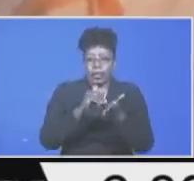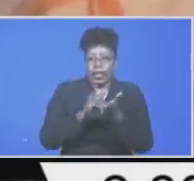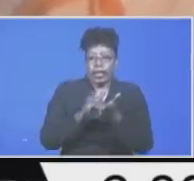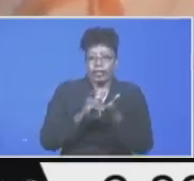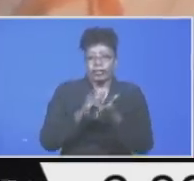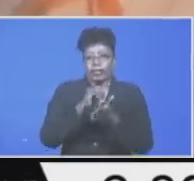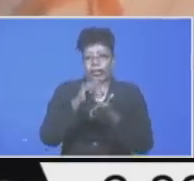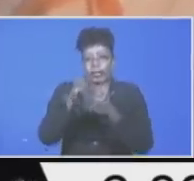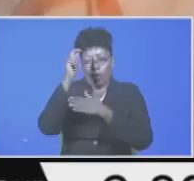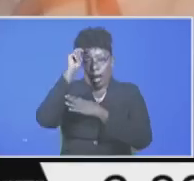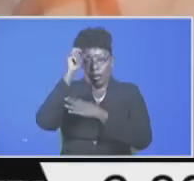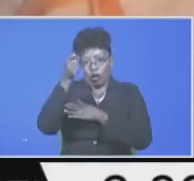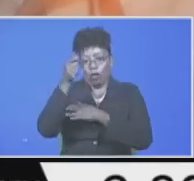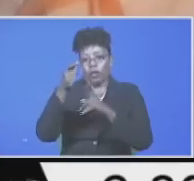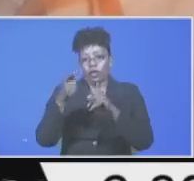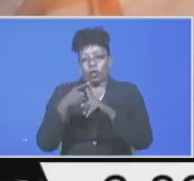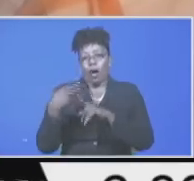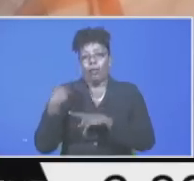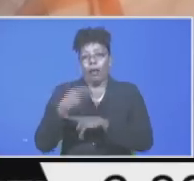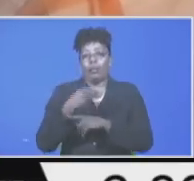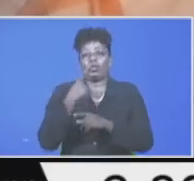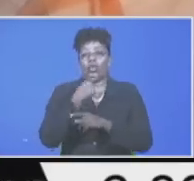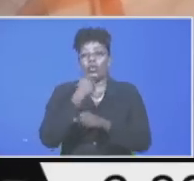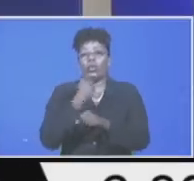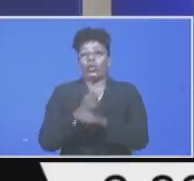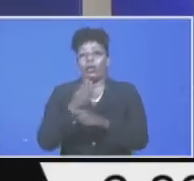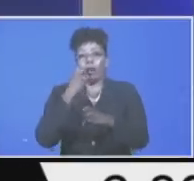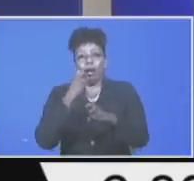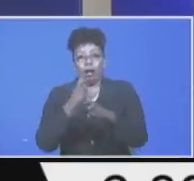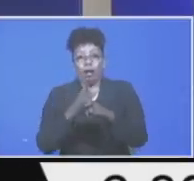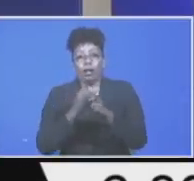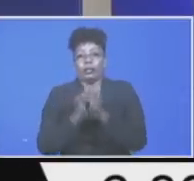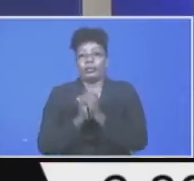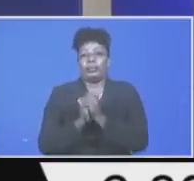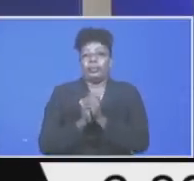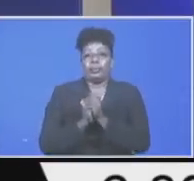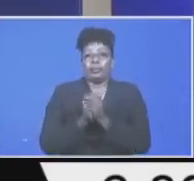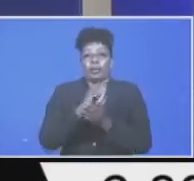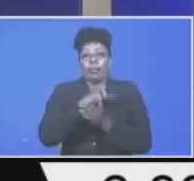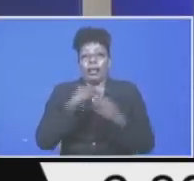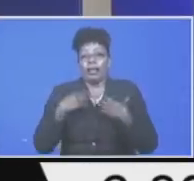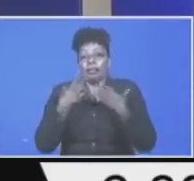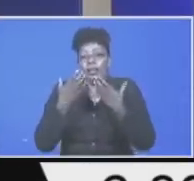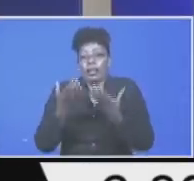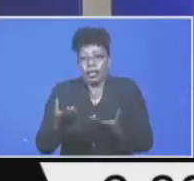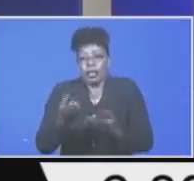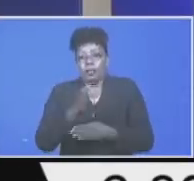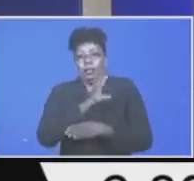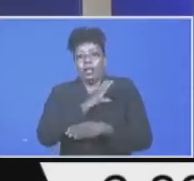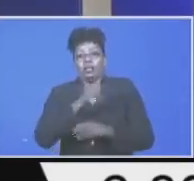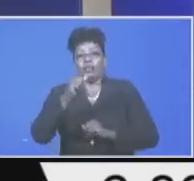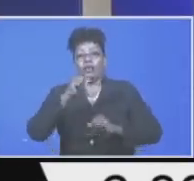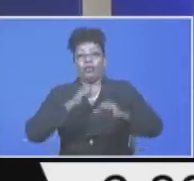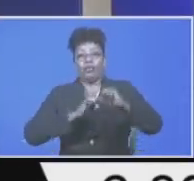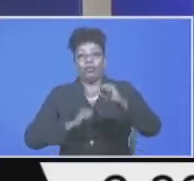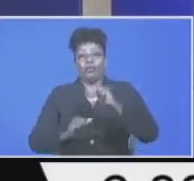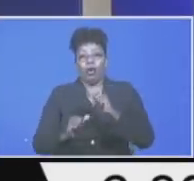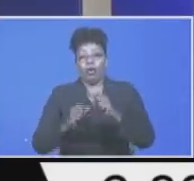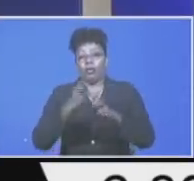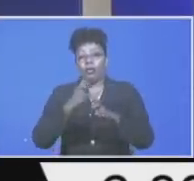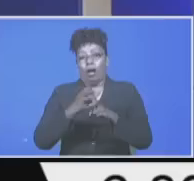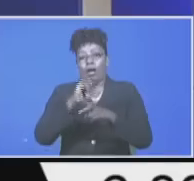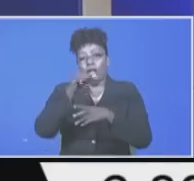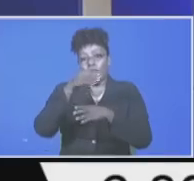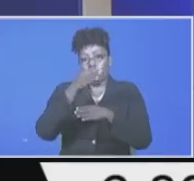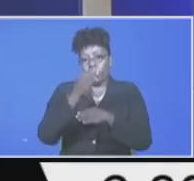to say hats off to our members who continue to work hard. Miller admitted that police officers perform a very difficult job,